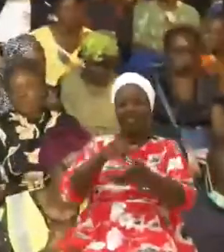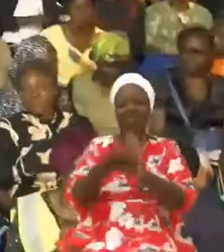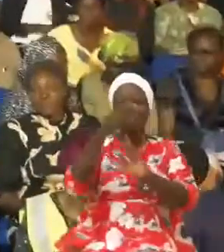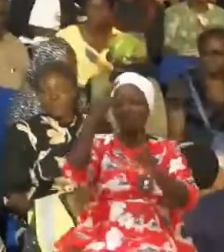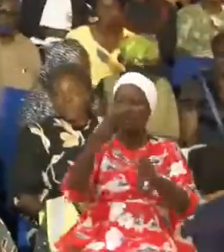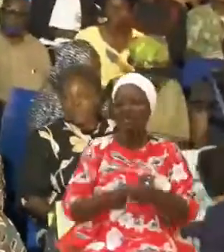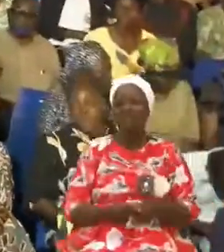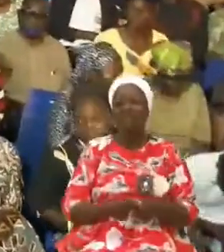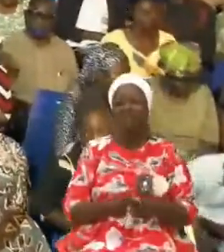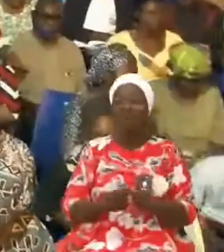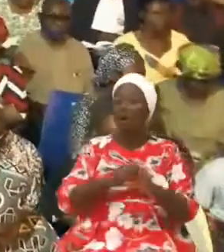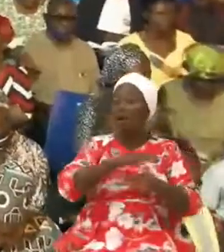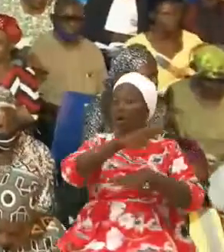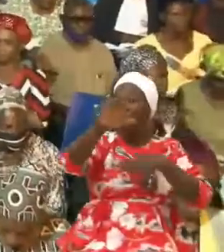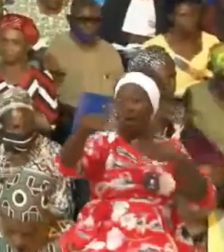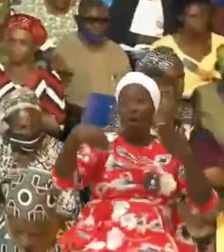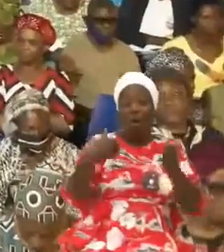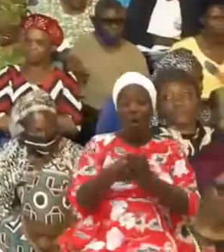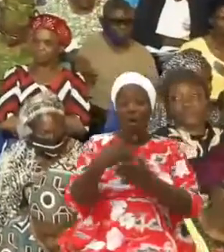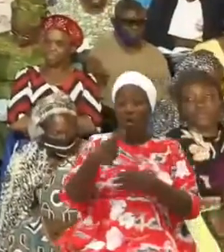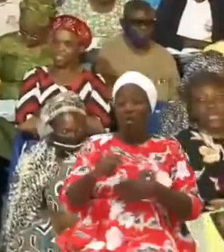Cancer will be healed